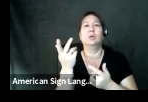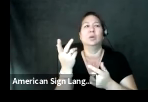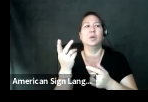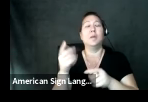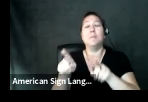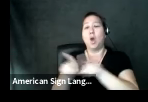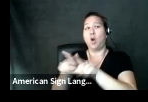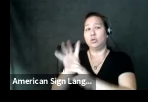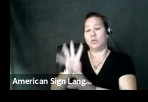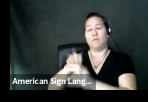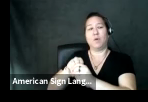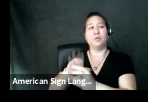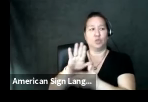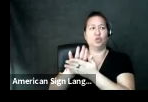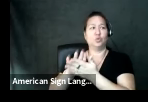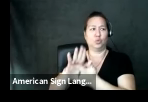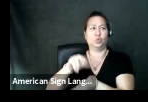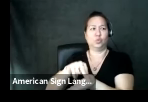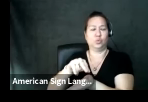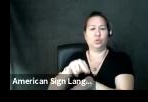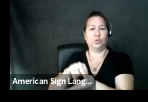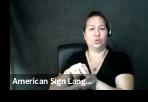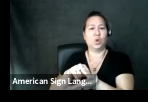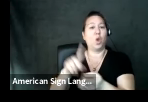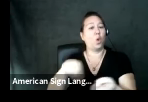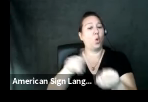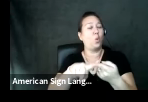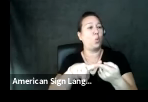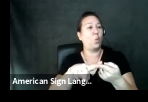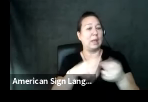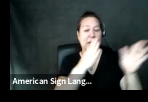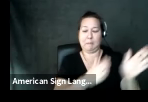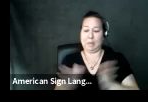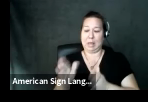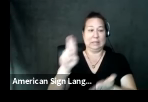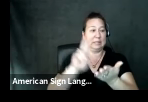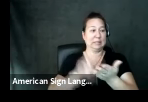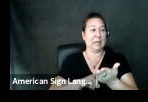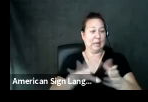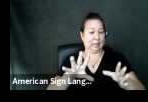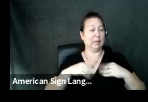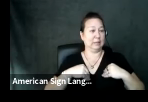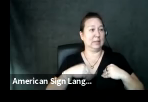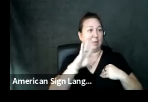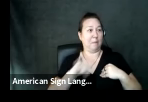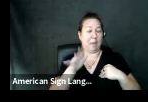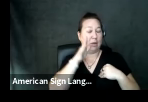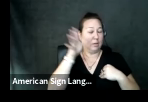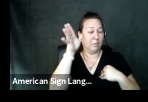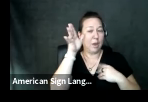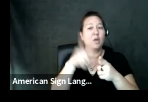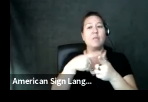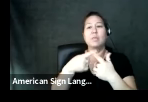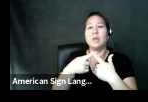nurse. So once that assessment plan is signed and agreed upon by the parent, then that gives the assessment team at the